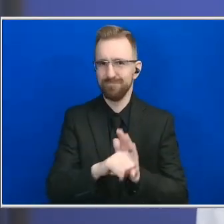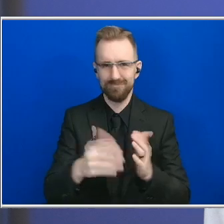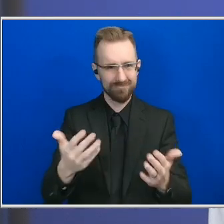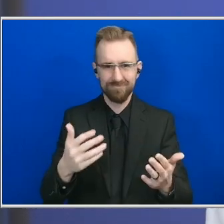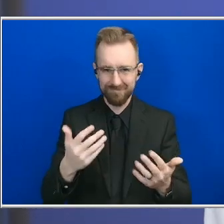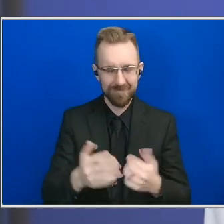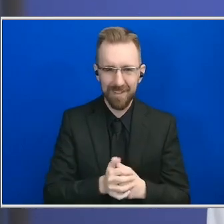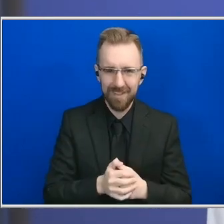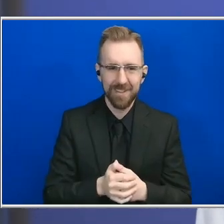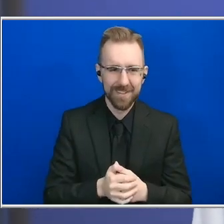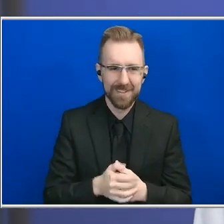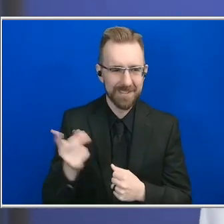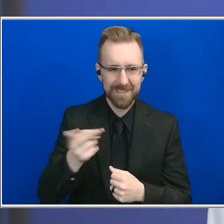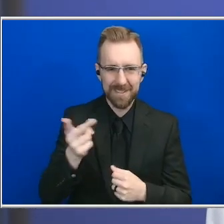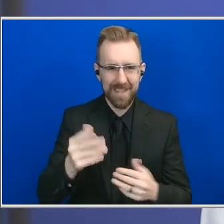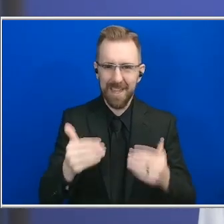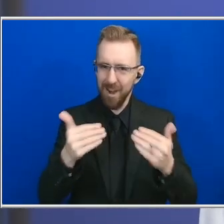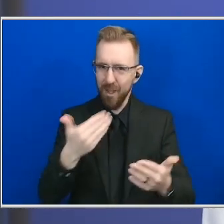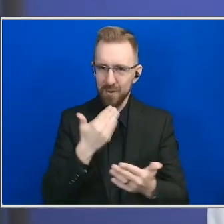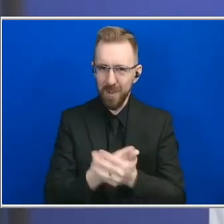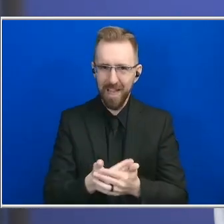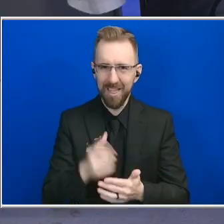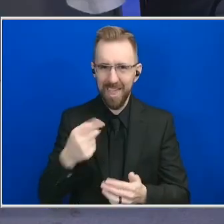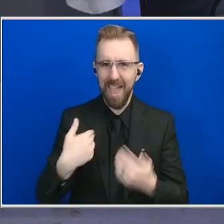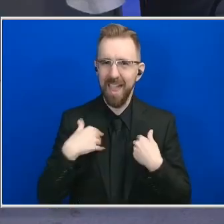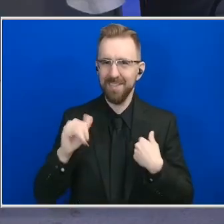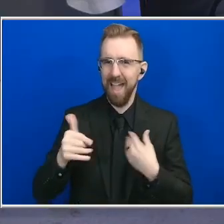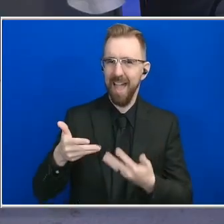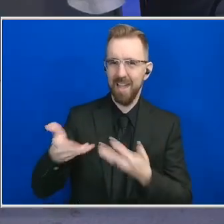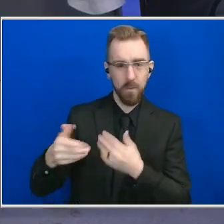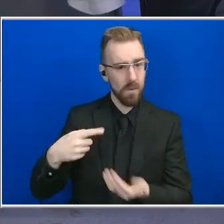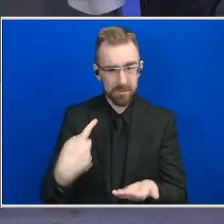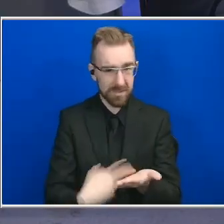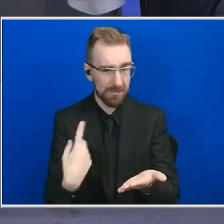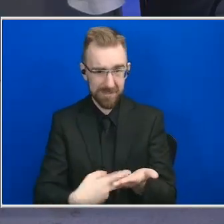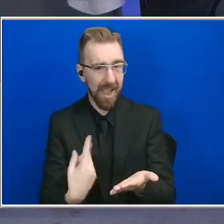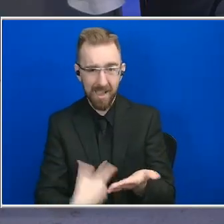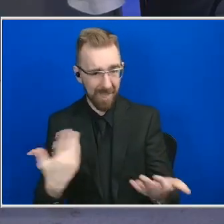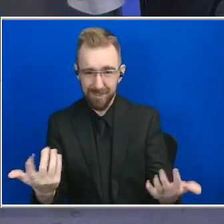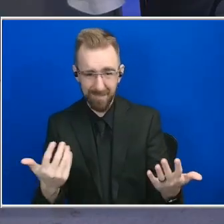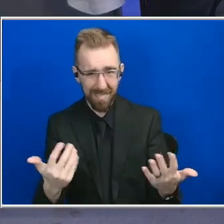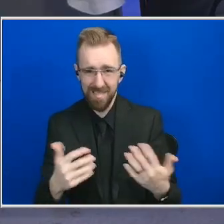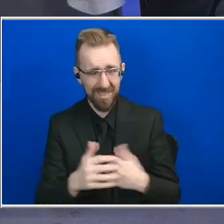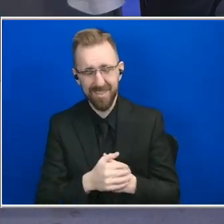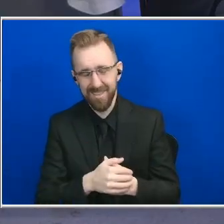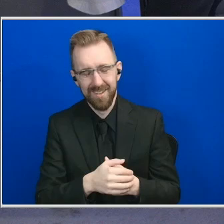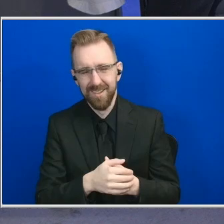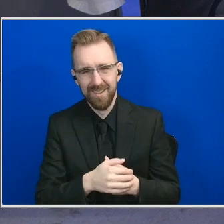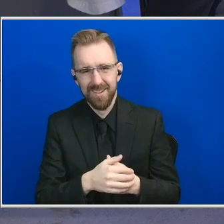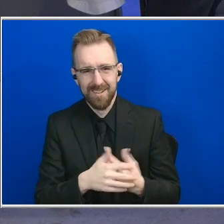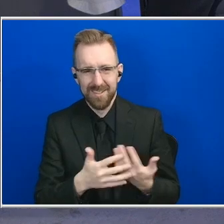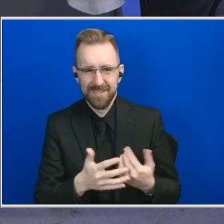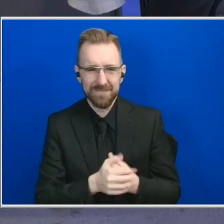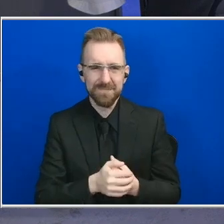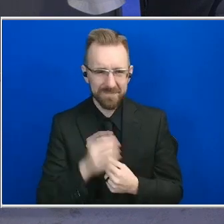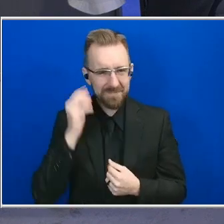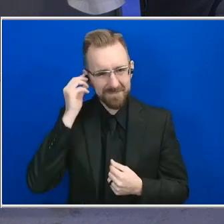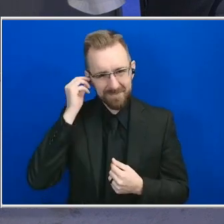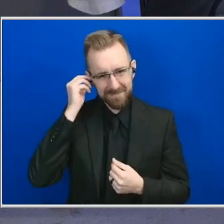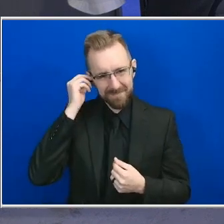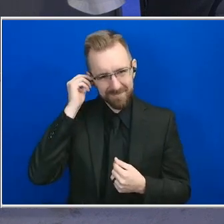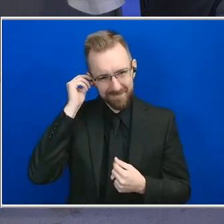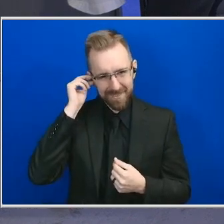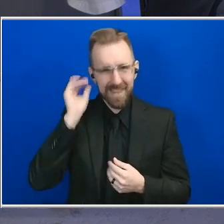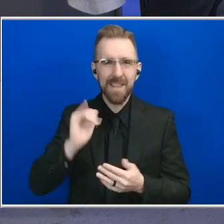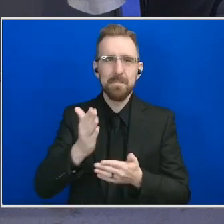along quite well. It's kind of fun to watch. Sometimes We've had problems. That's just part of the deal after 35,